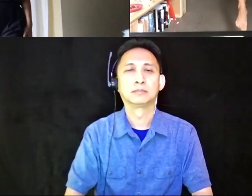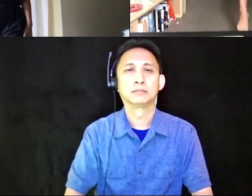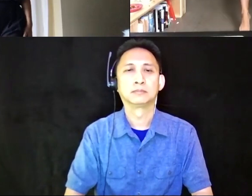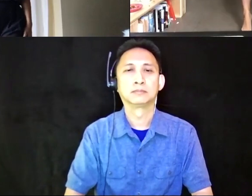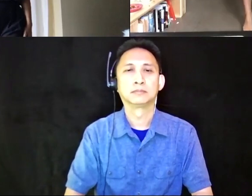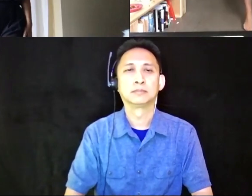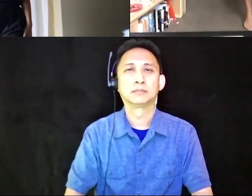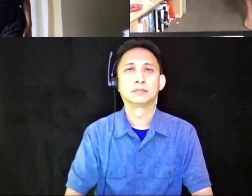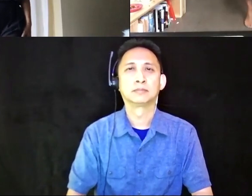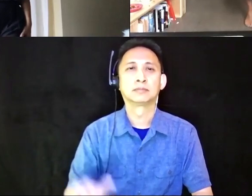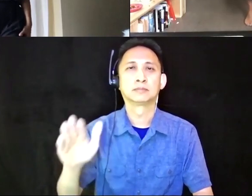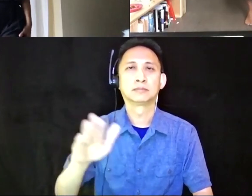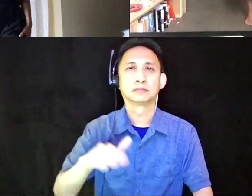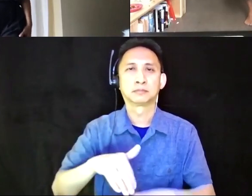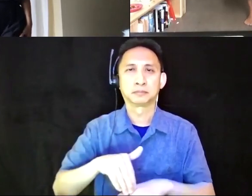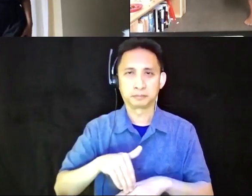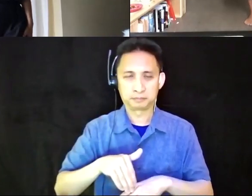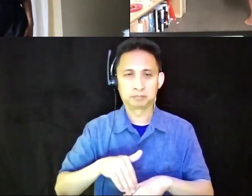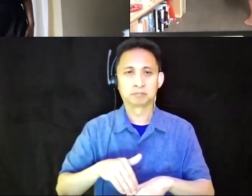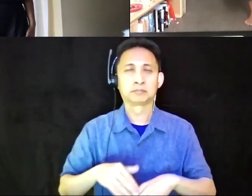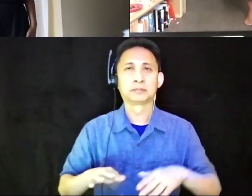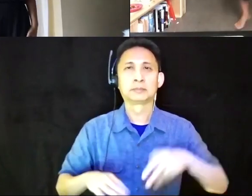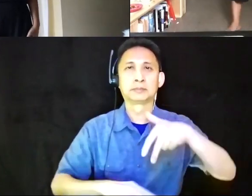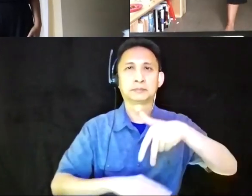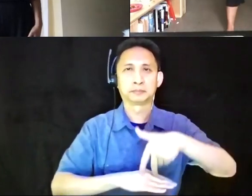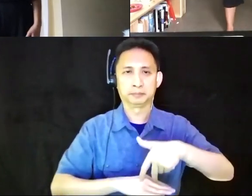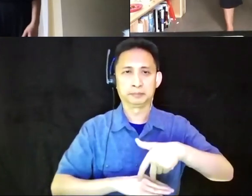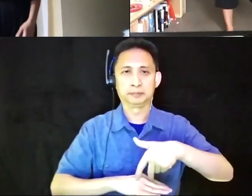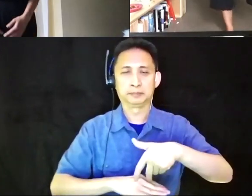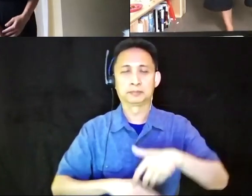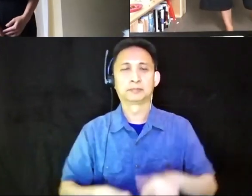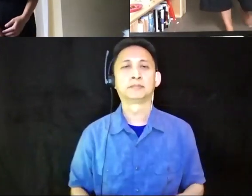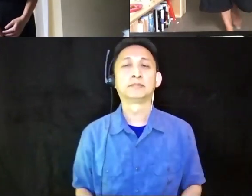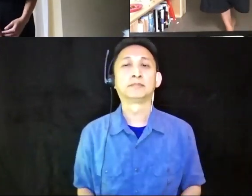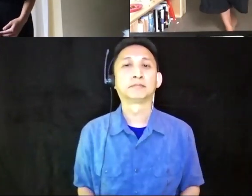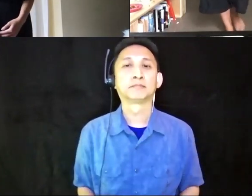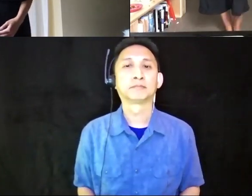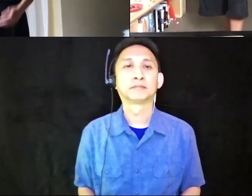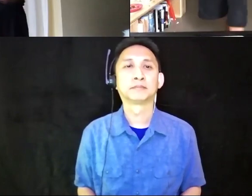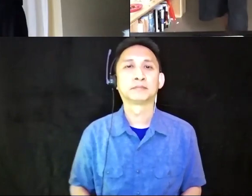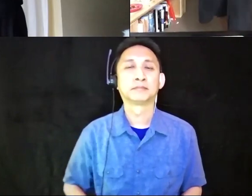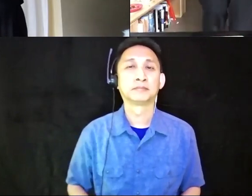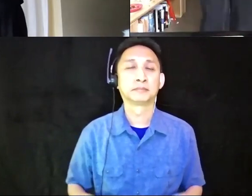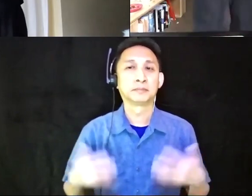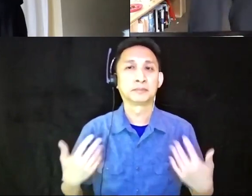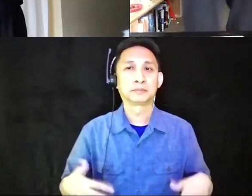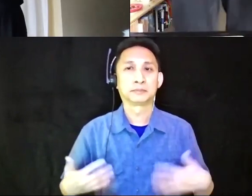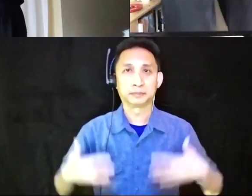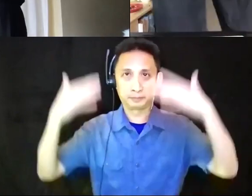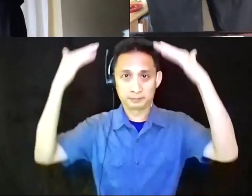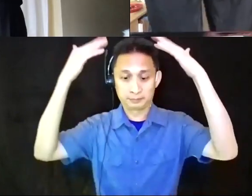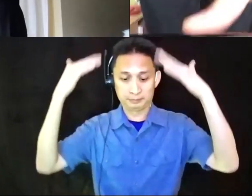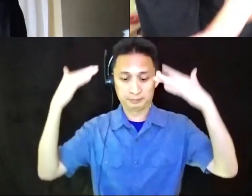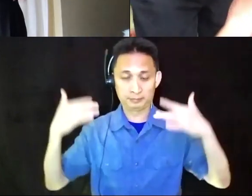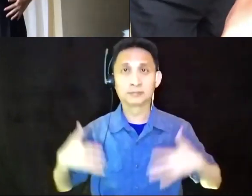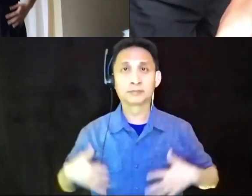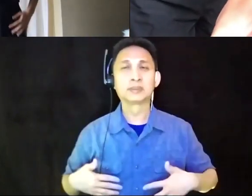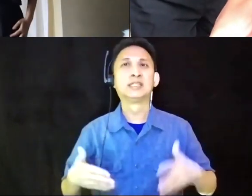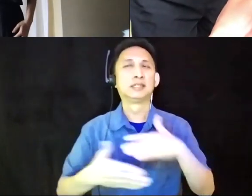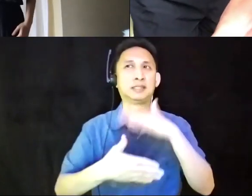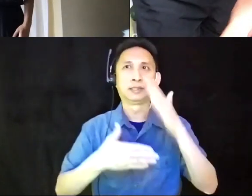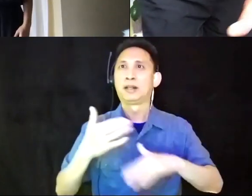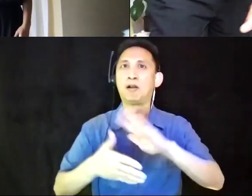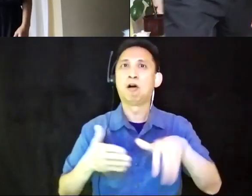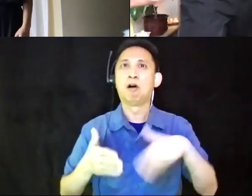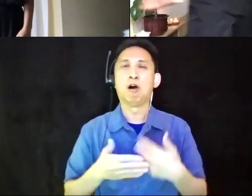And the foot floats down. So now we have completed our